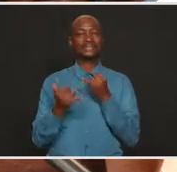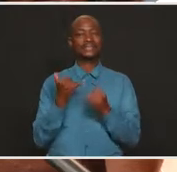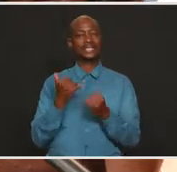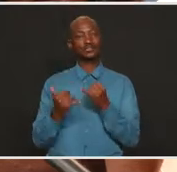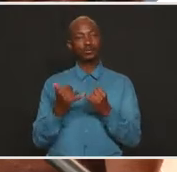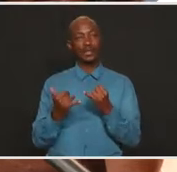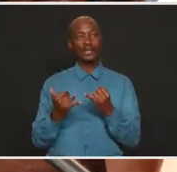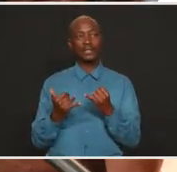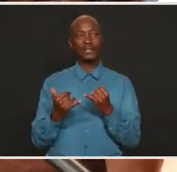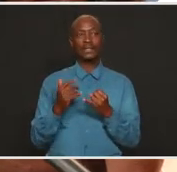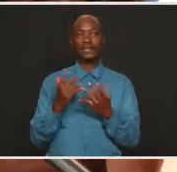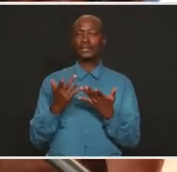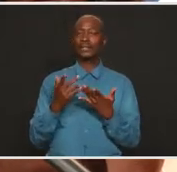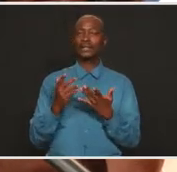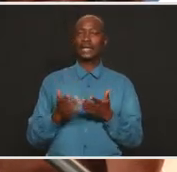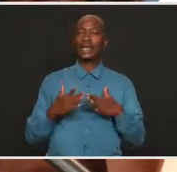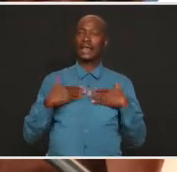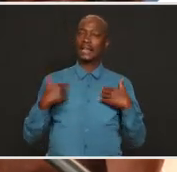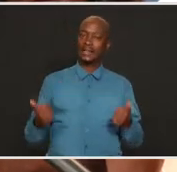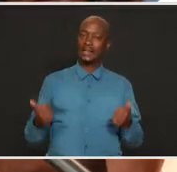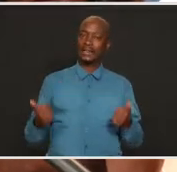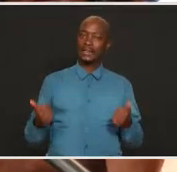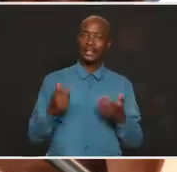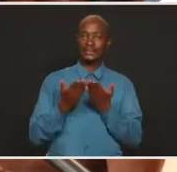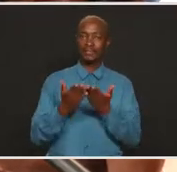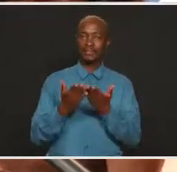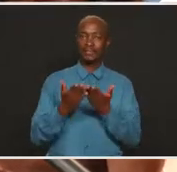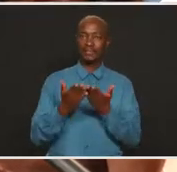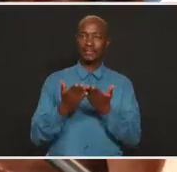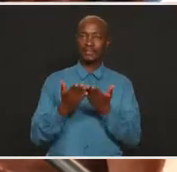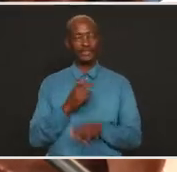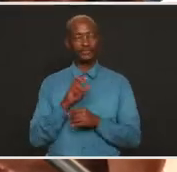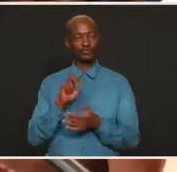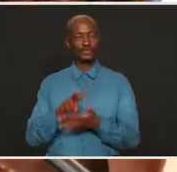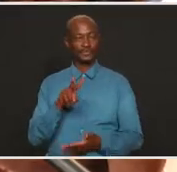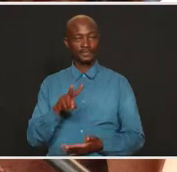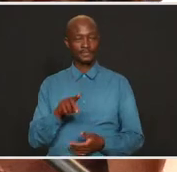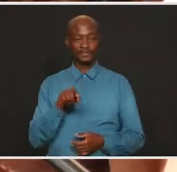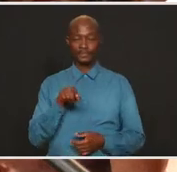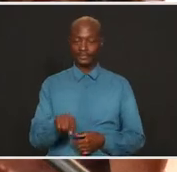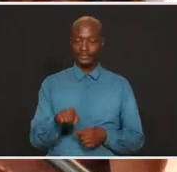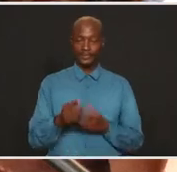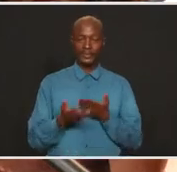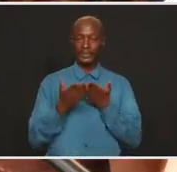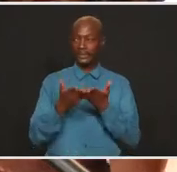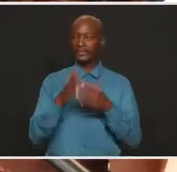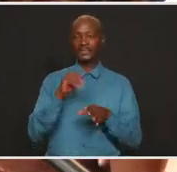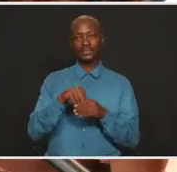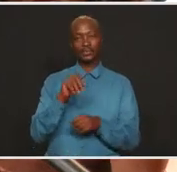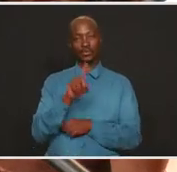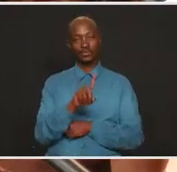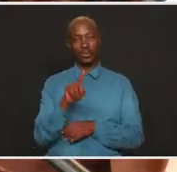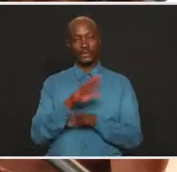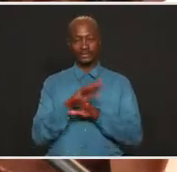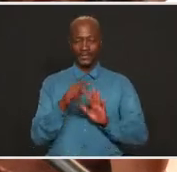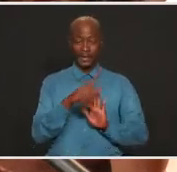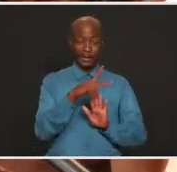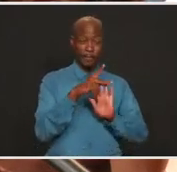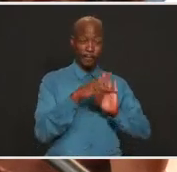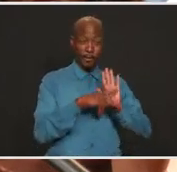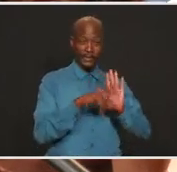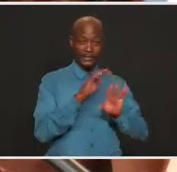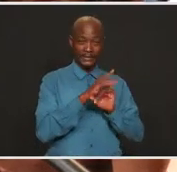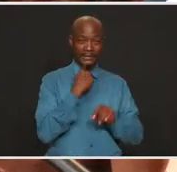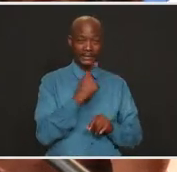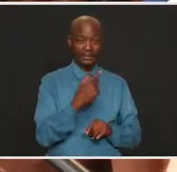reproductive Health Services to Learners as young as 12. these Services include as the policy itself